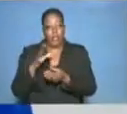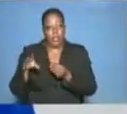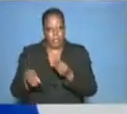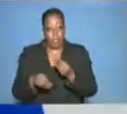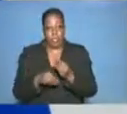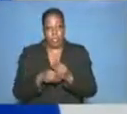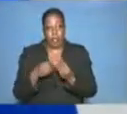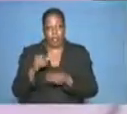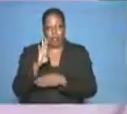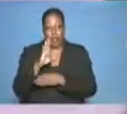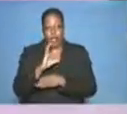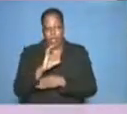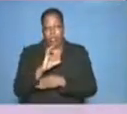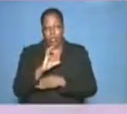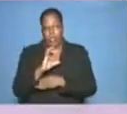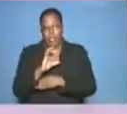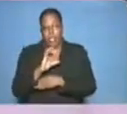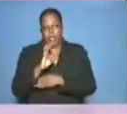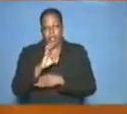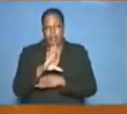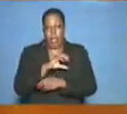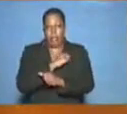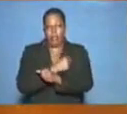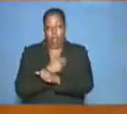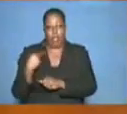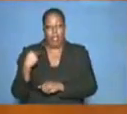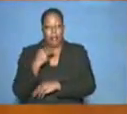TUC's 465-strong membership.